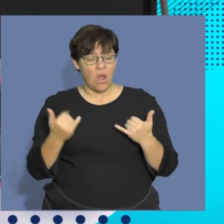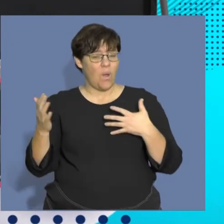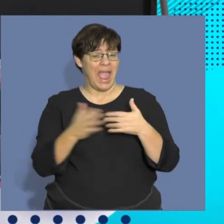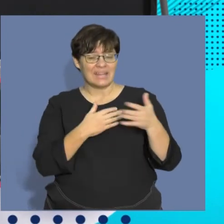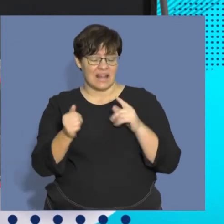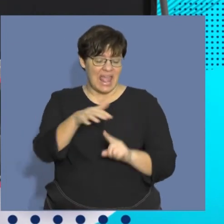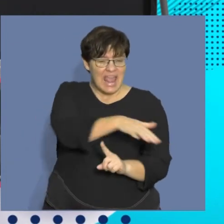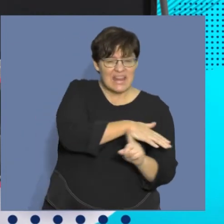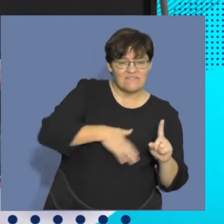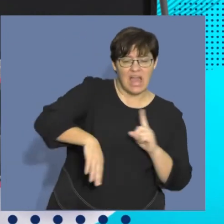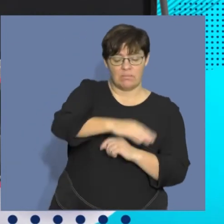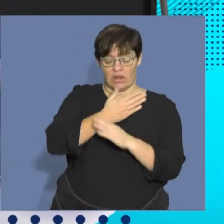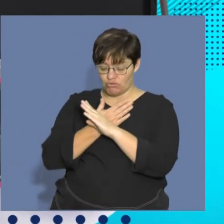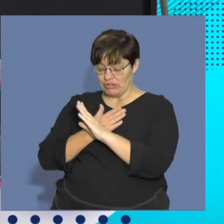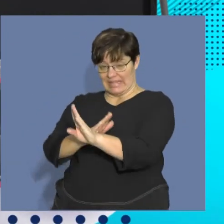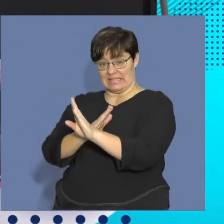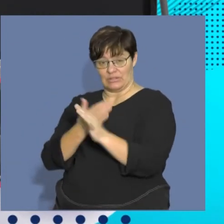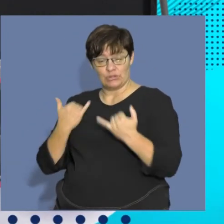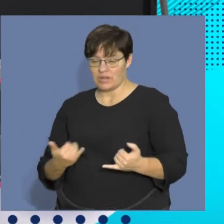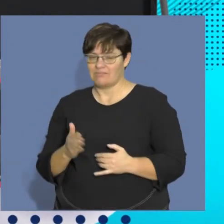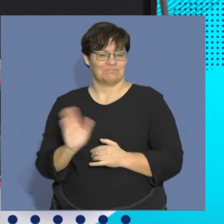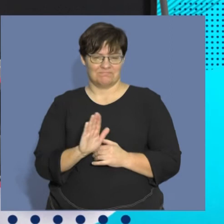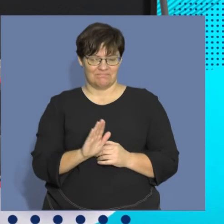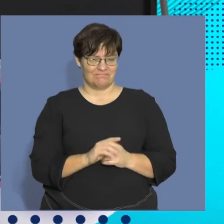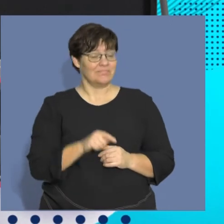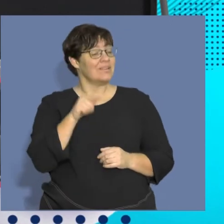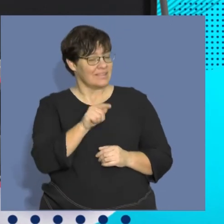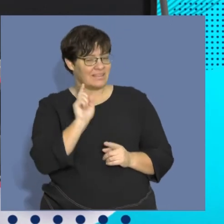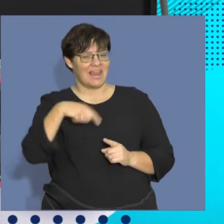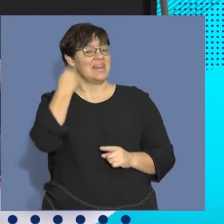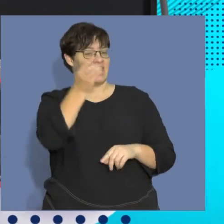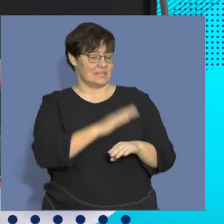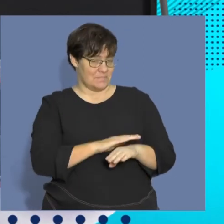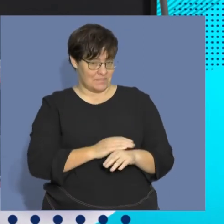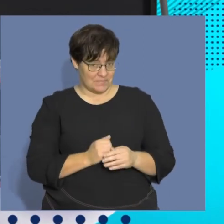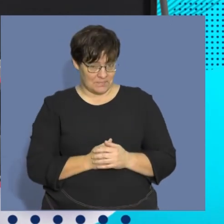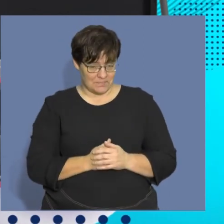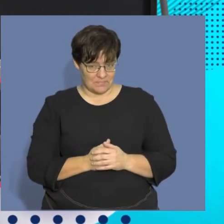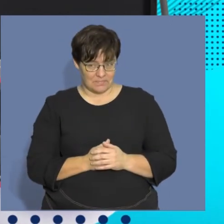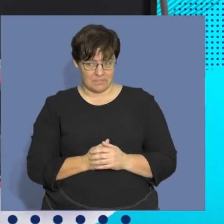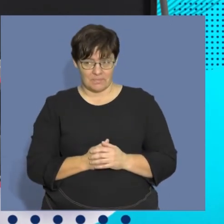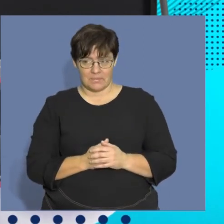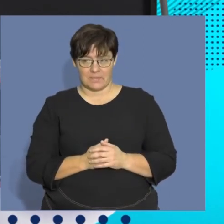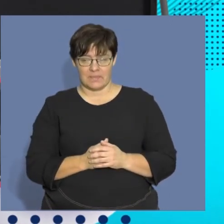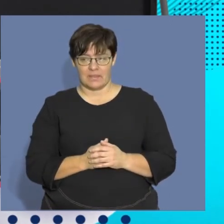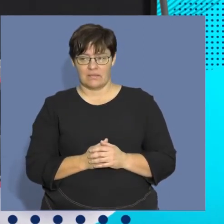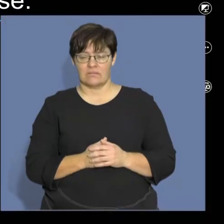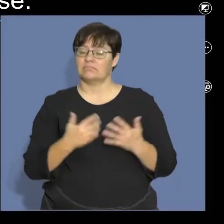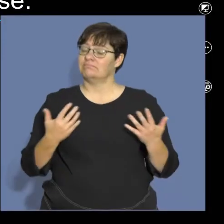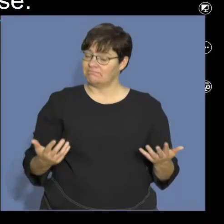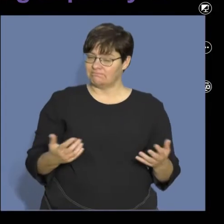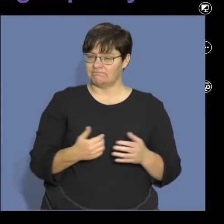not going to deal with environmental resistance in this lesson. We're going to focus on that next time.